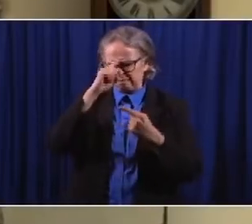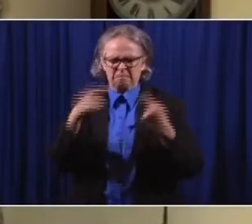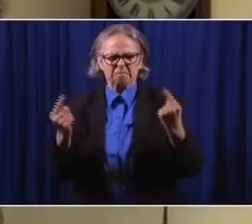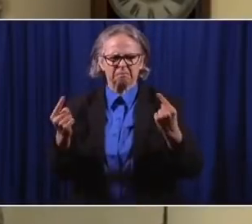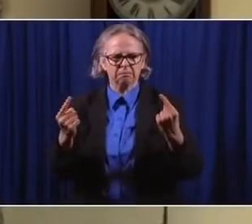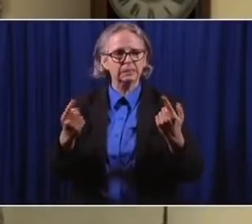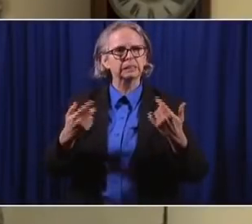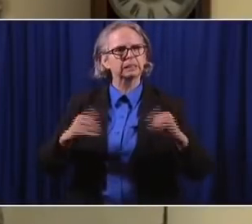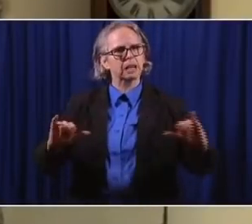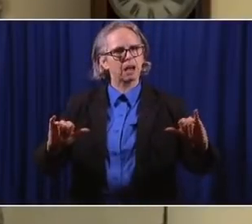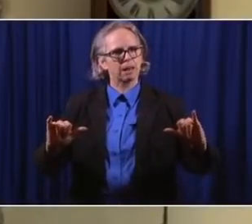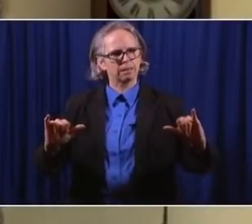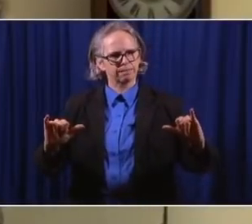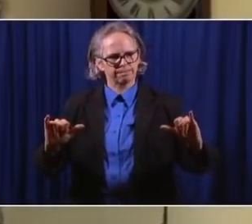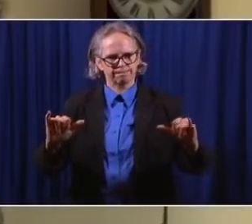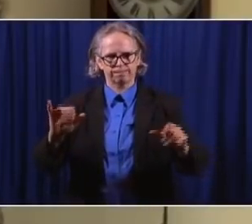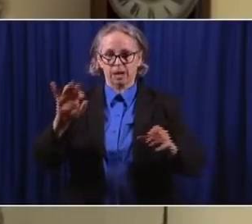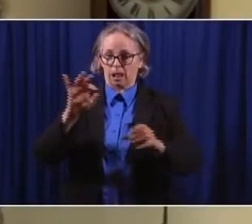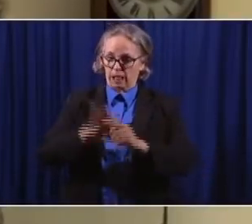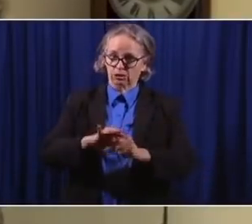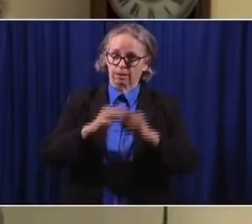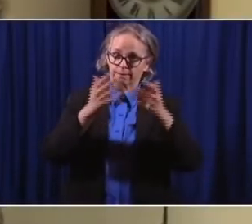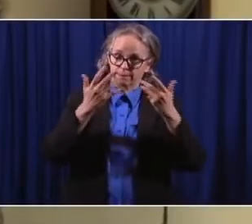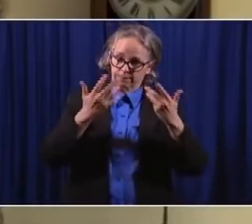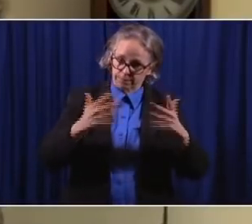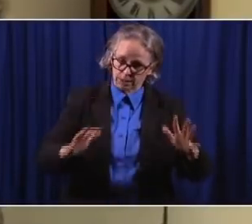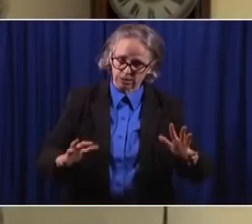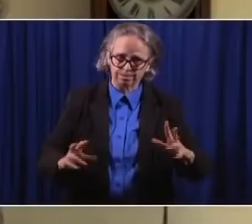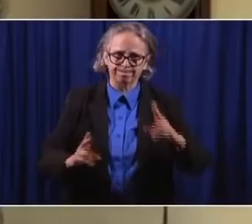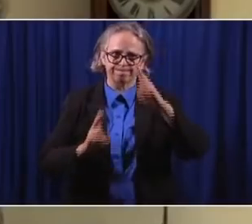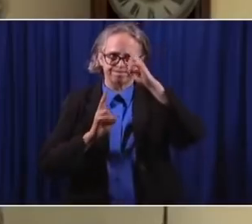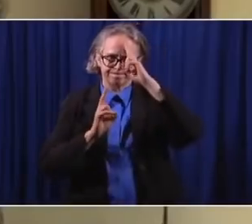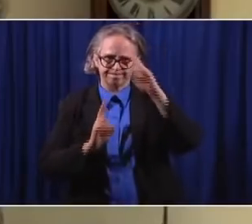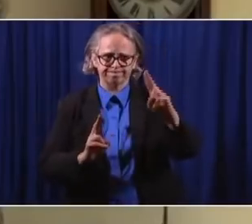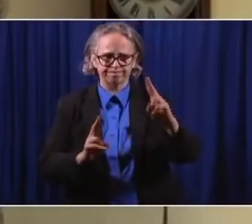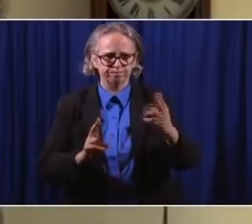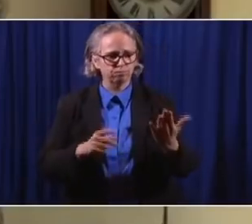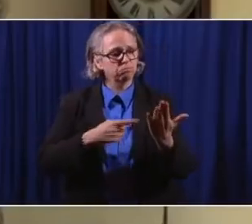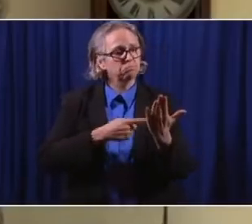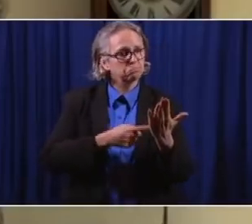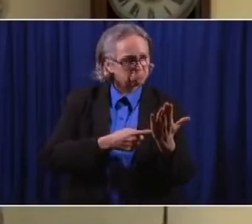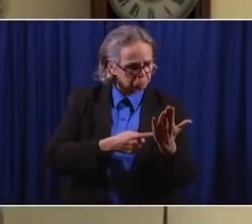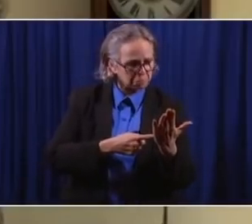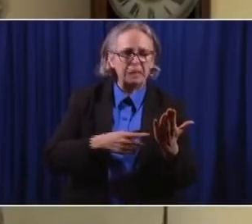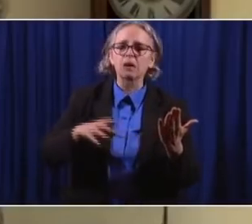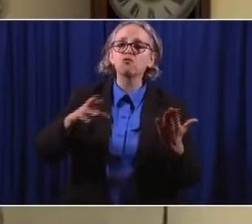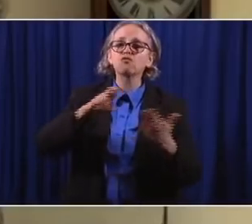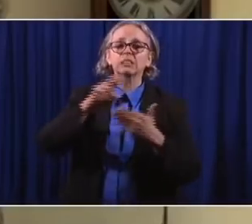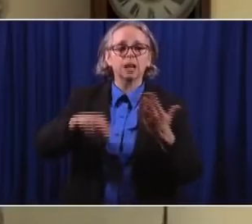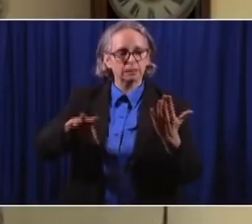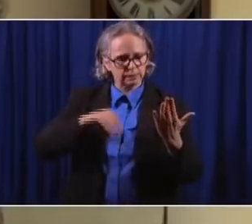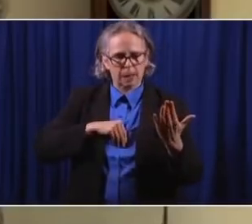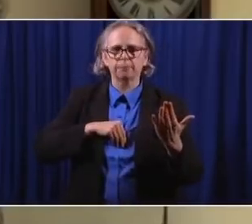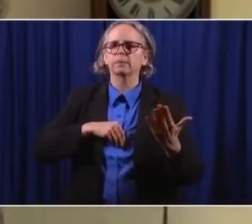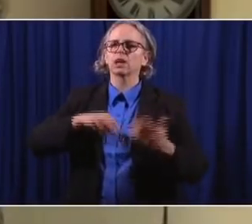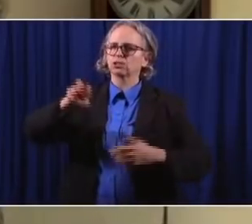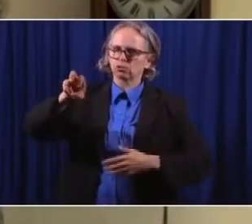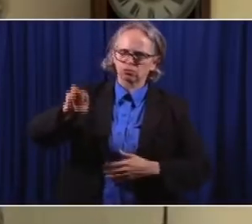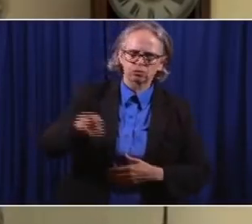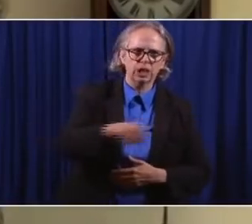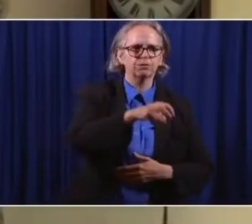riled up everybody is on each side, and we've had those throughout our history.